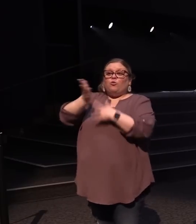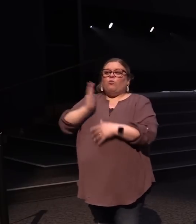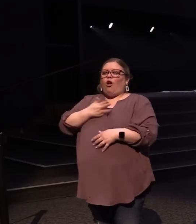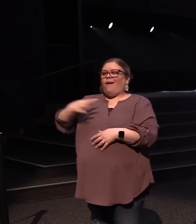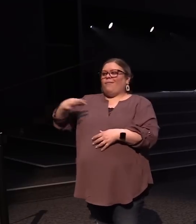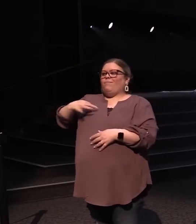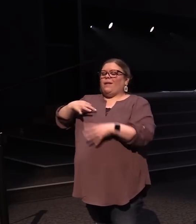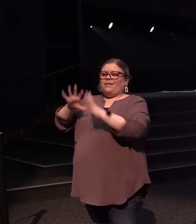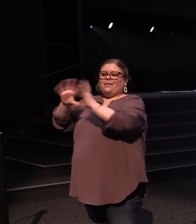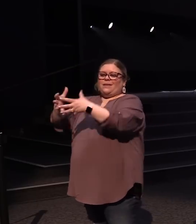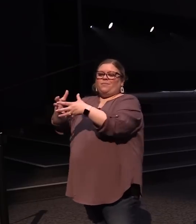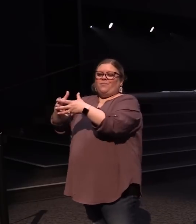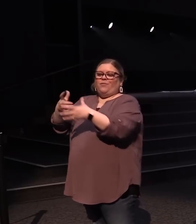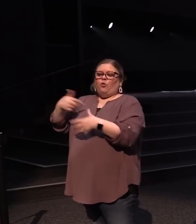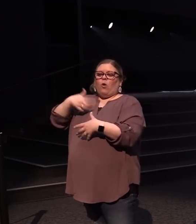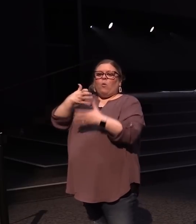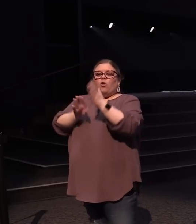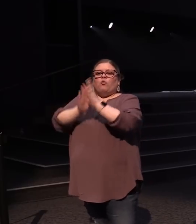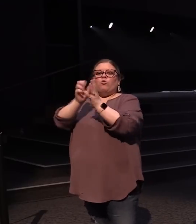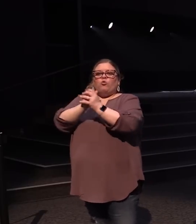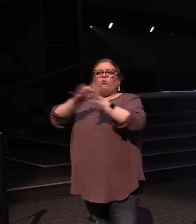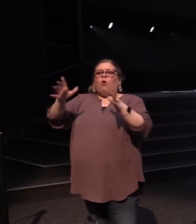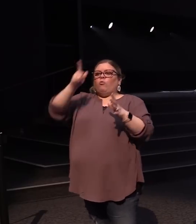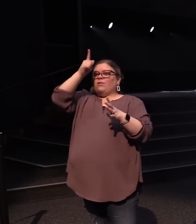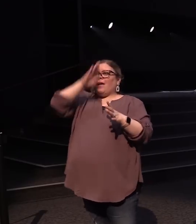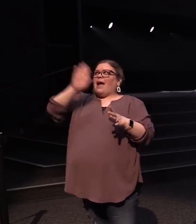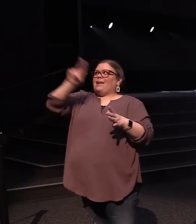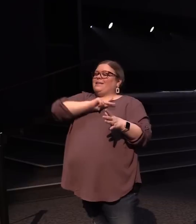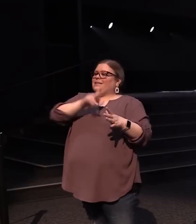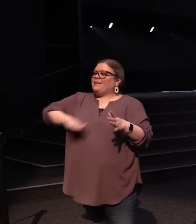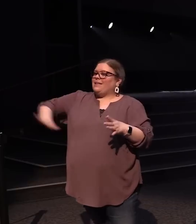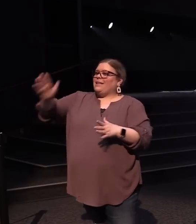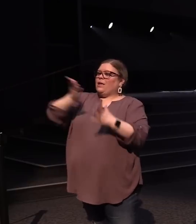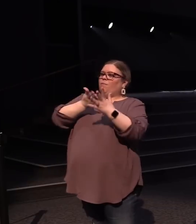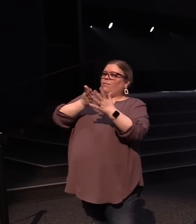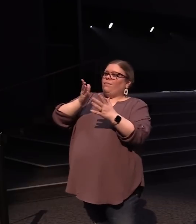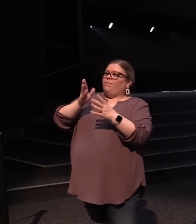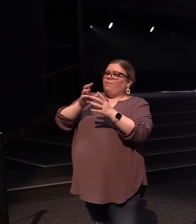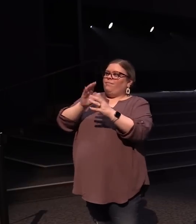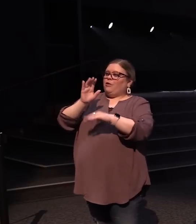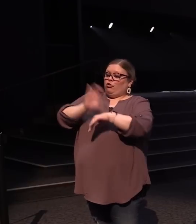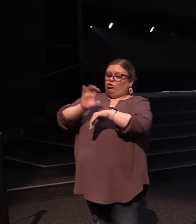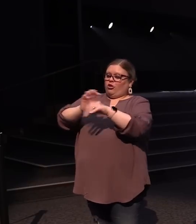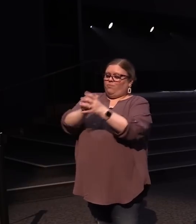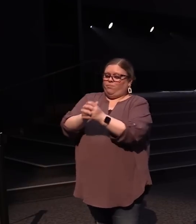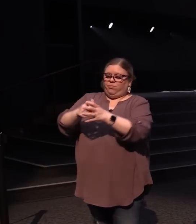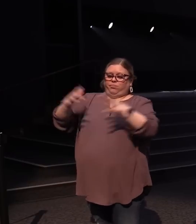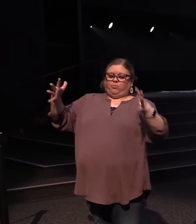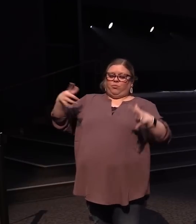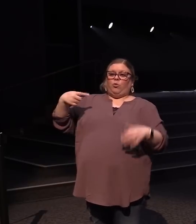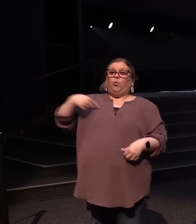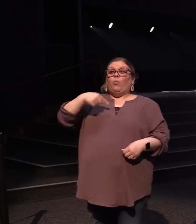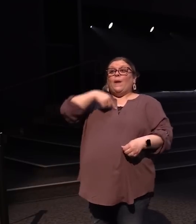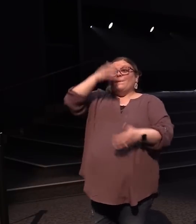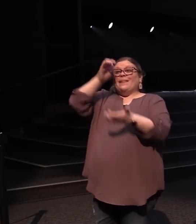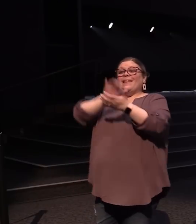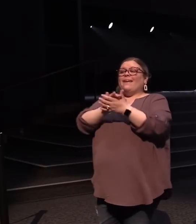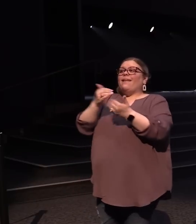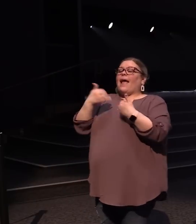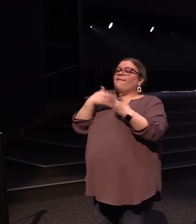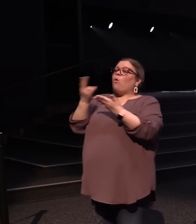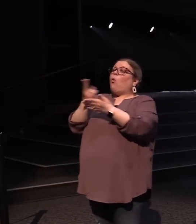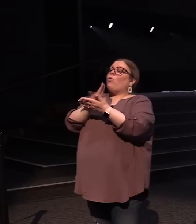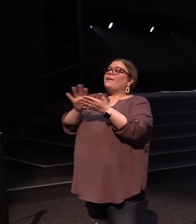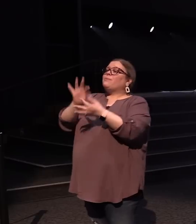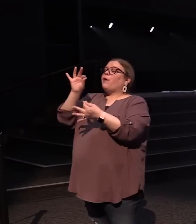team. Because we want to grow God's kingdom, we want to build the church, and we don't believe in any junior Holy Spirit.